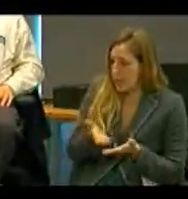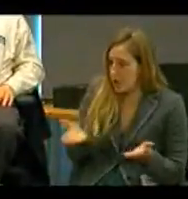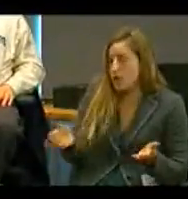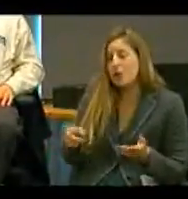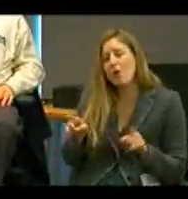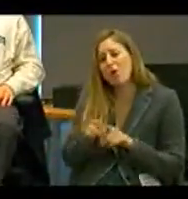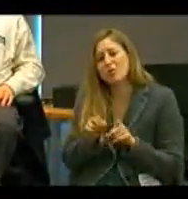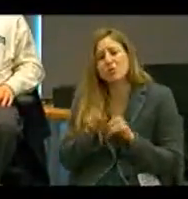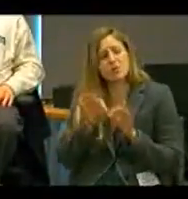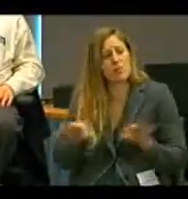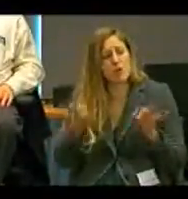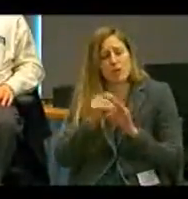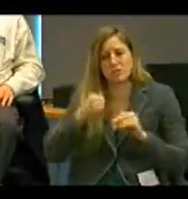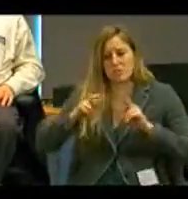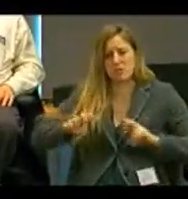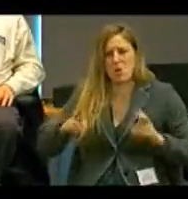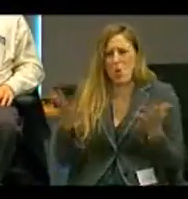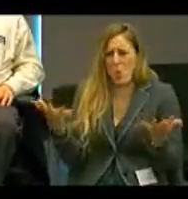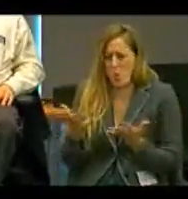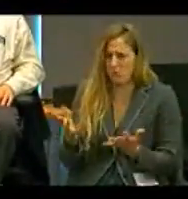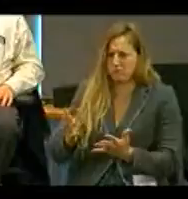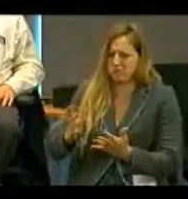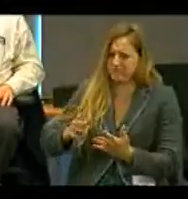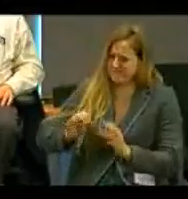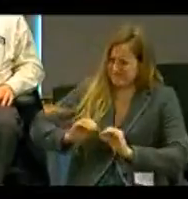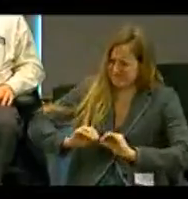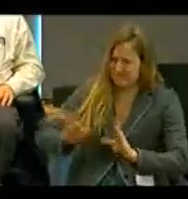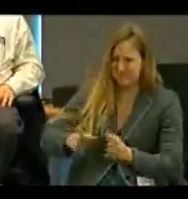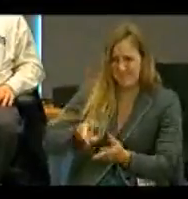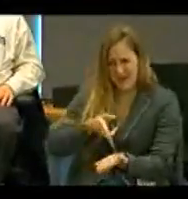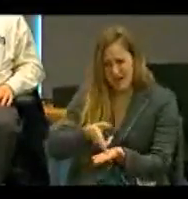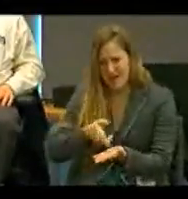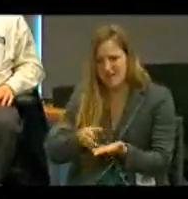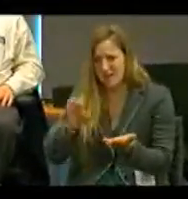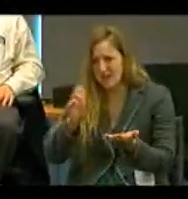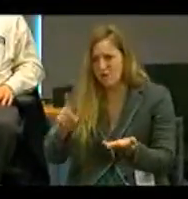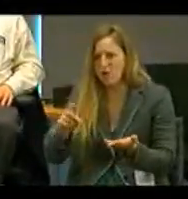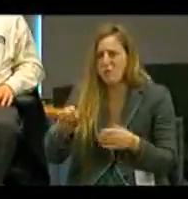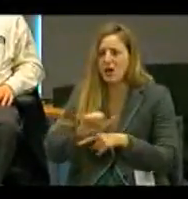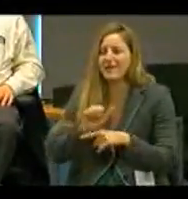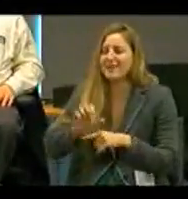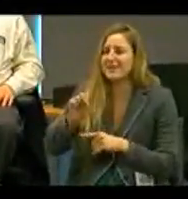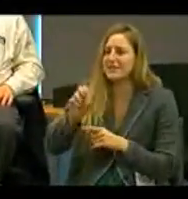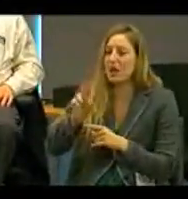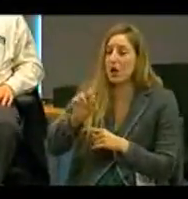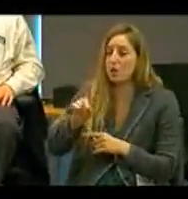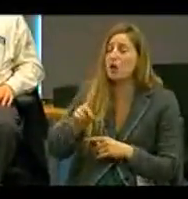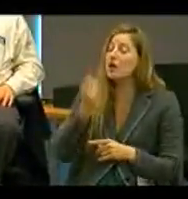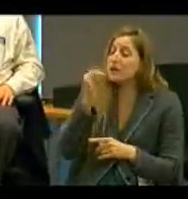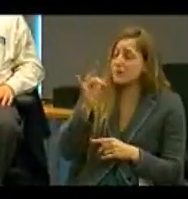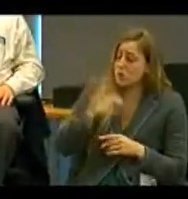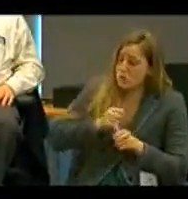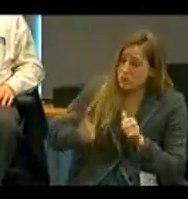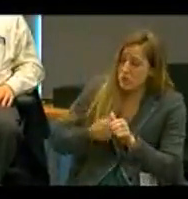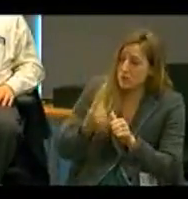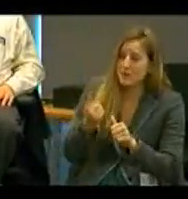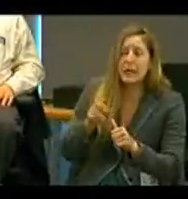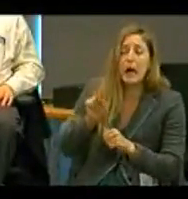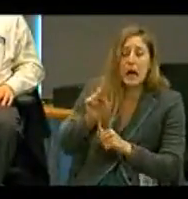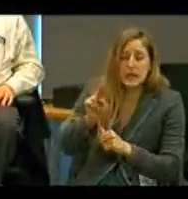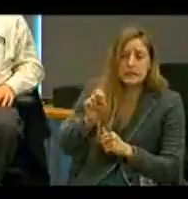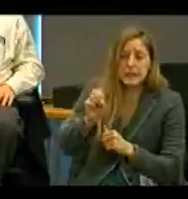sound educational practice is important to this question. Because if you are pursuing something that is unsound and